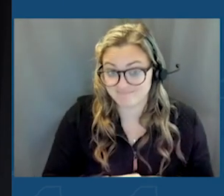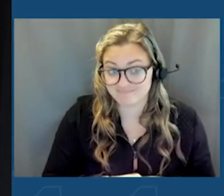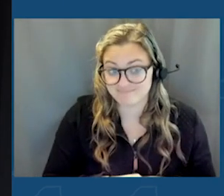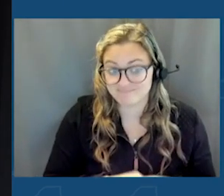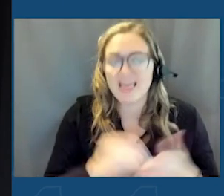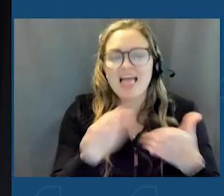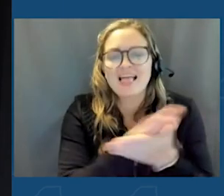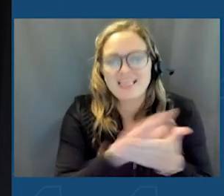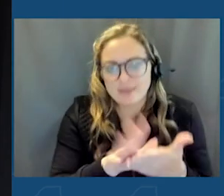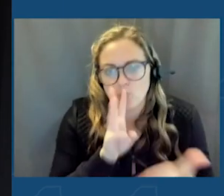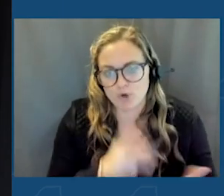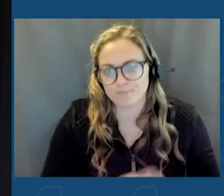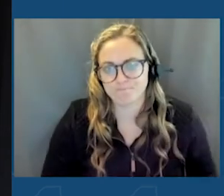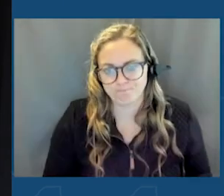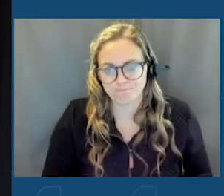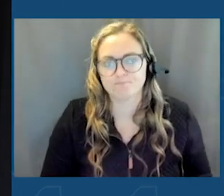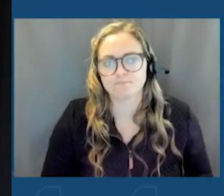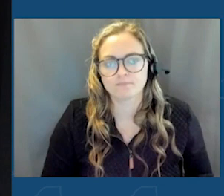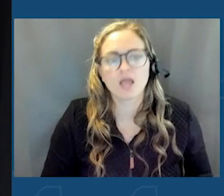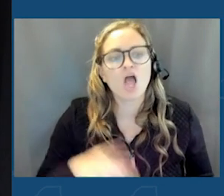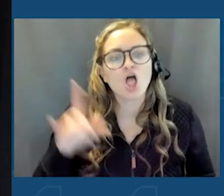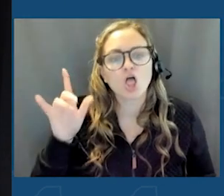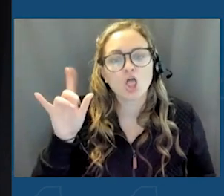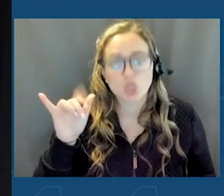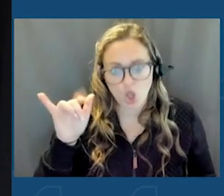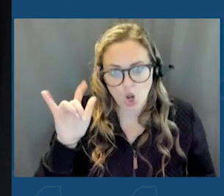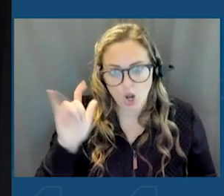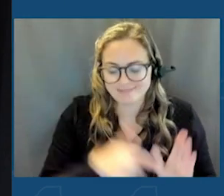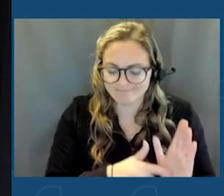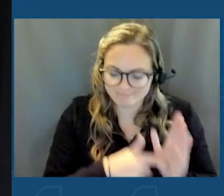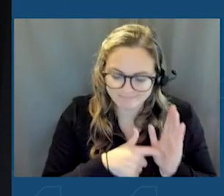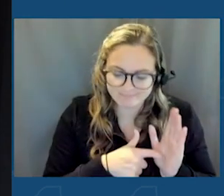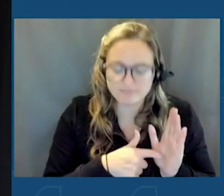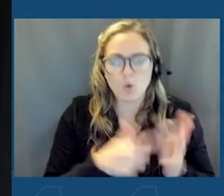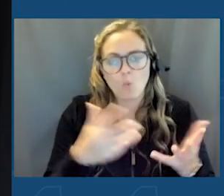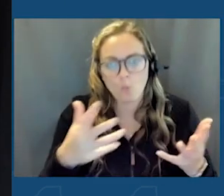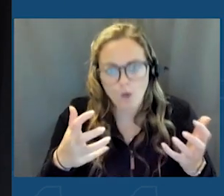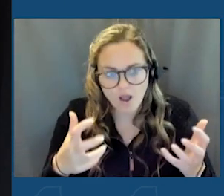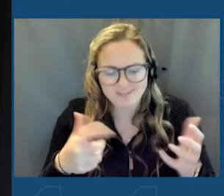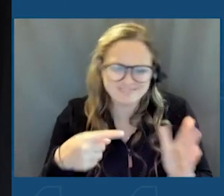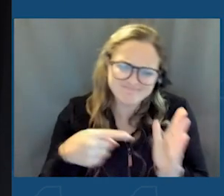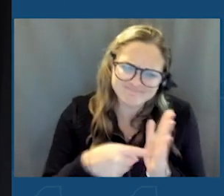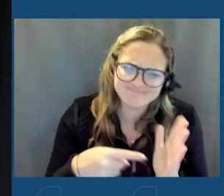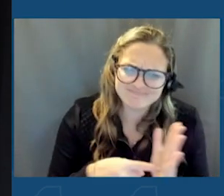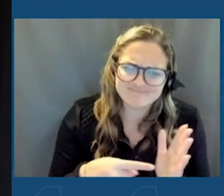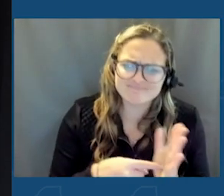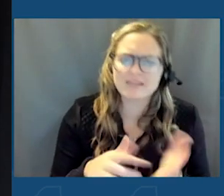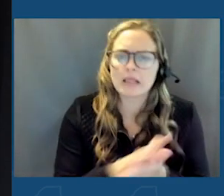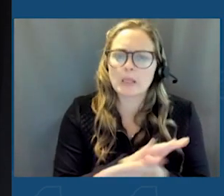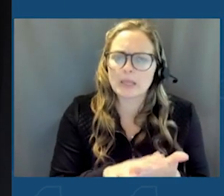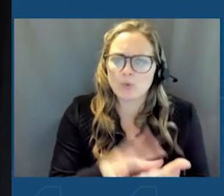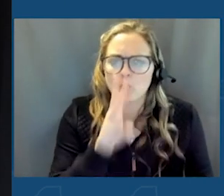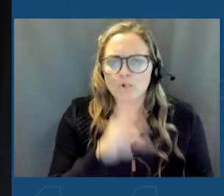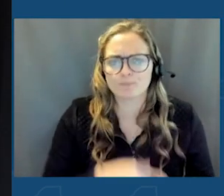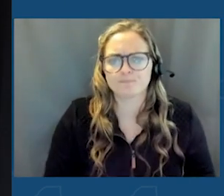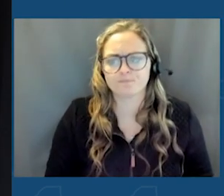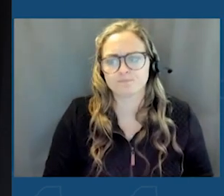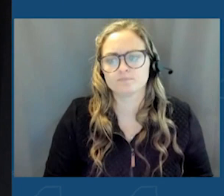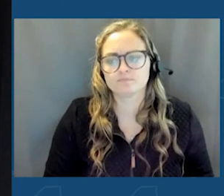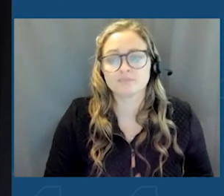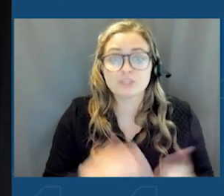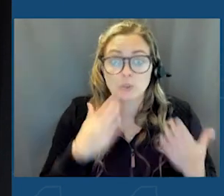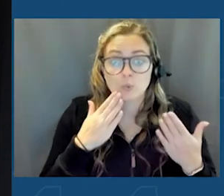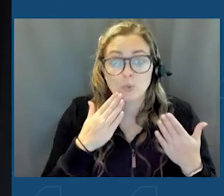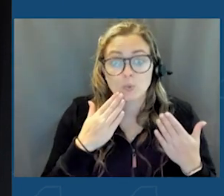water. Long Island needs, wants, and deserves clean water. So thank you